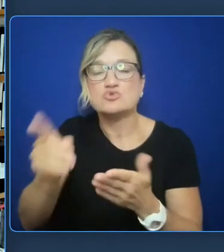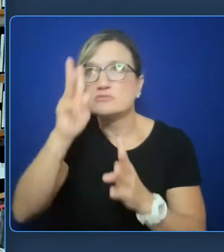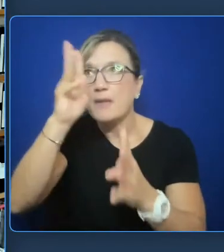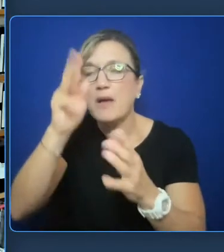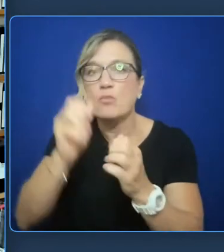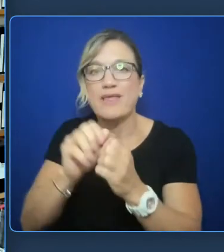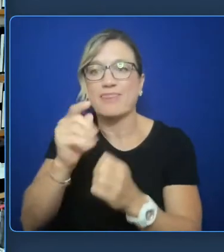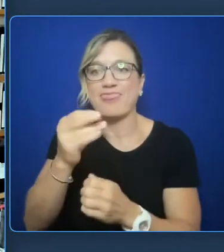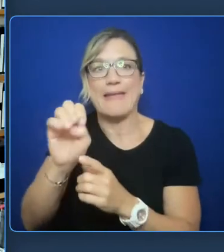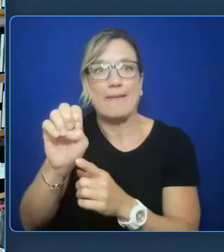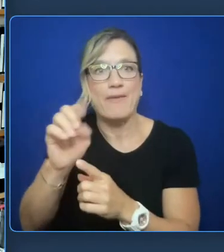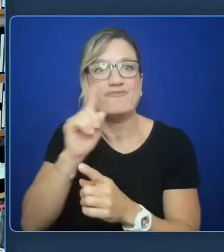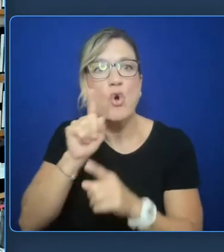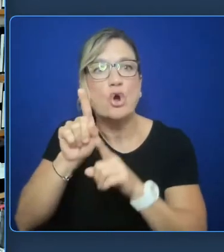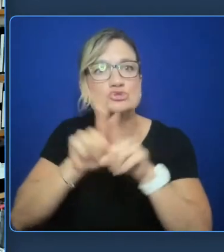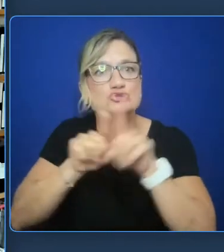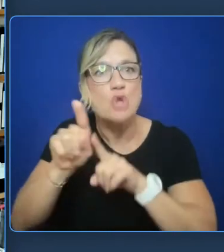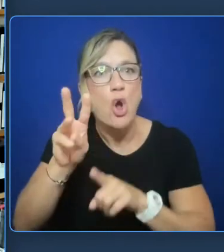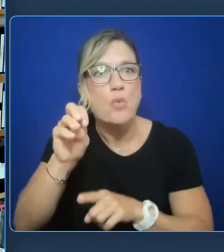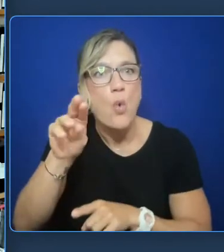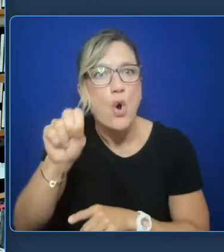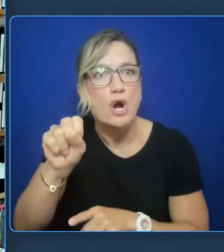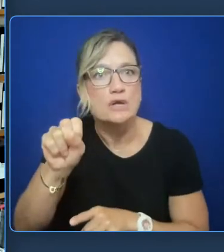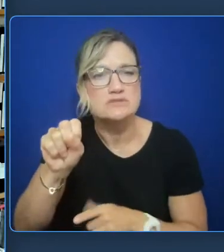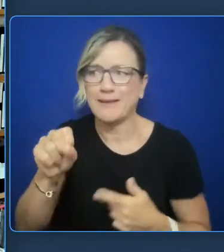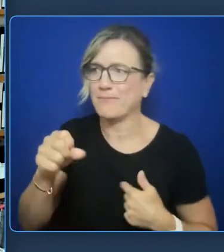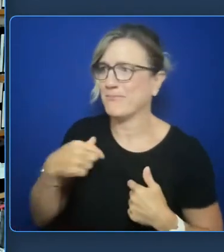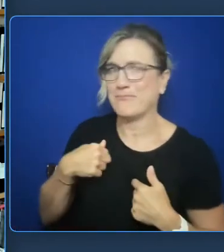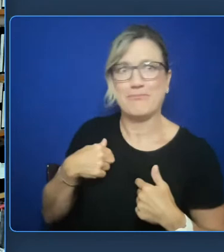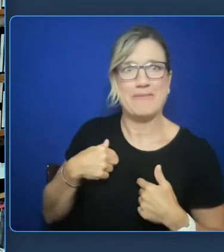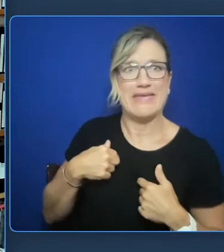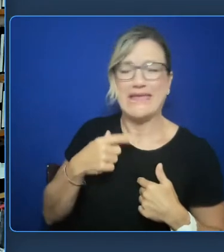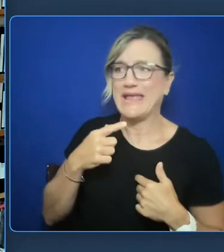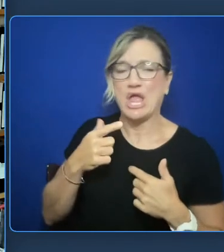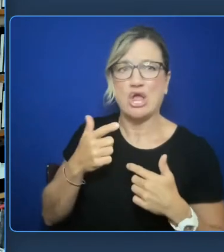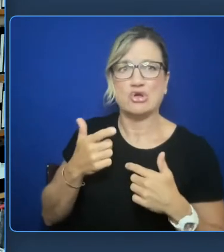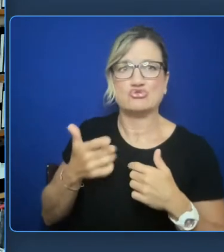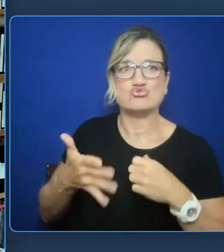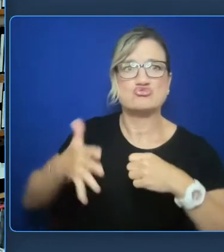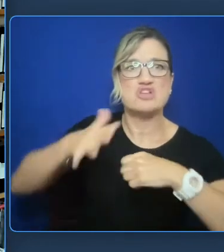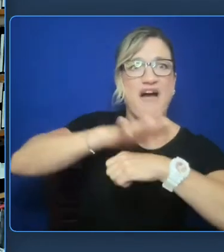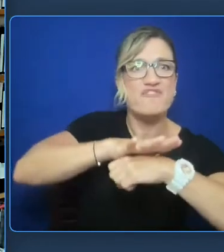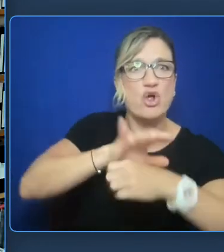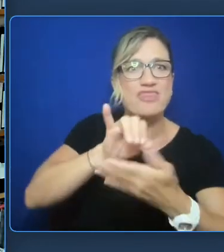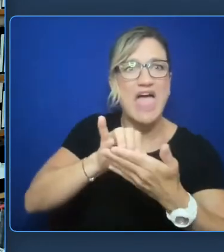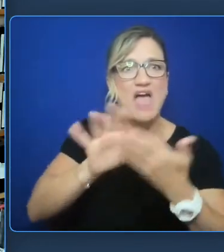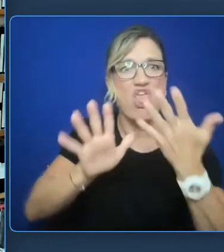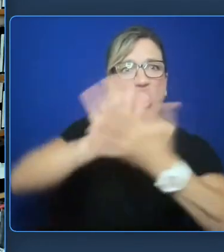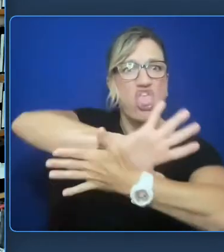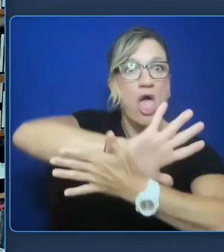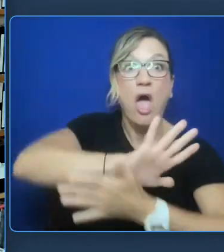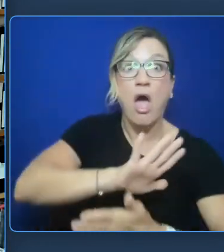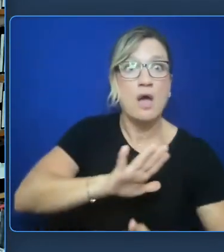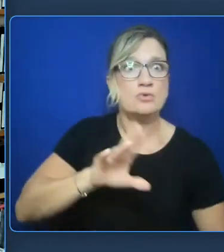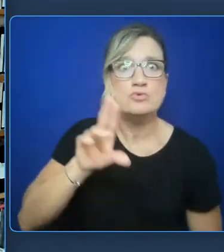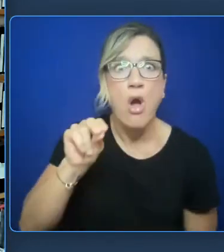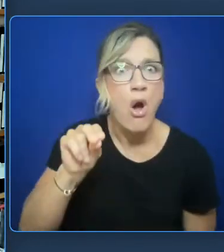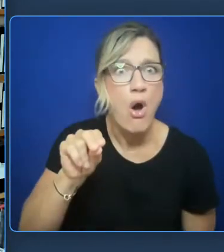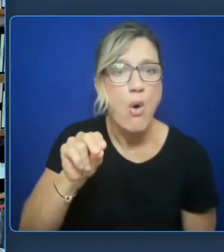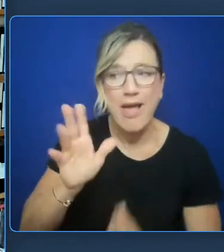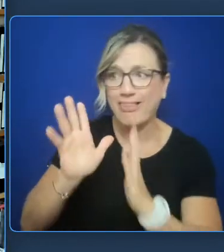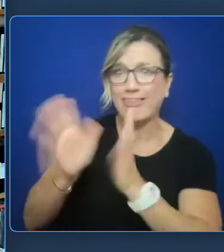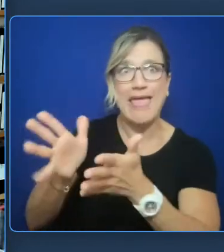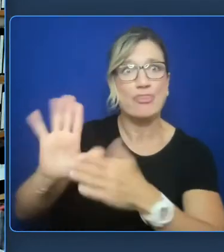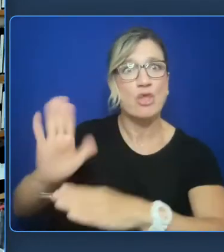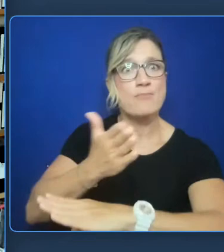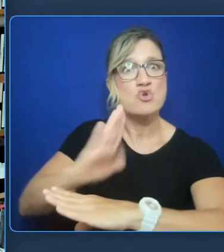to Star Wars. You know, who am I as a describer to even cover da da da da da da? No, I let